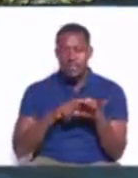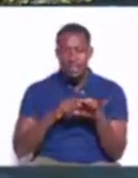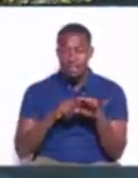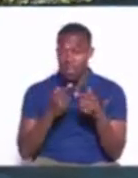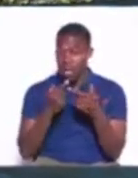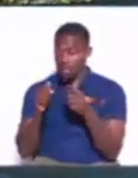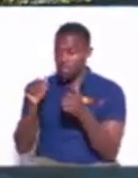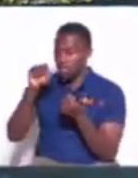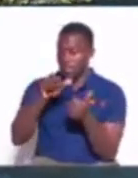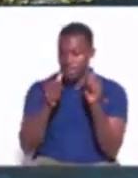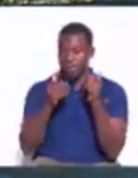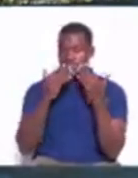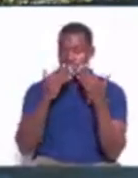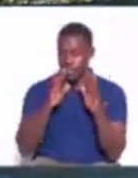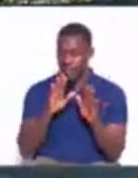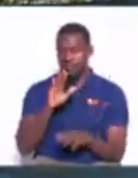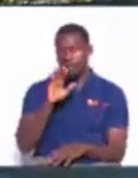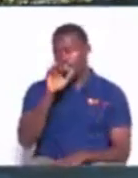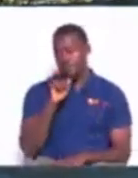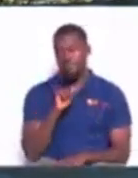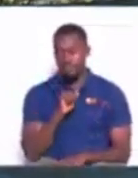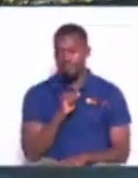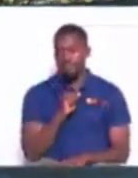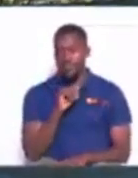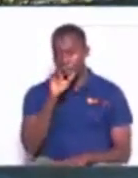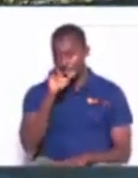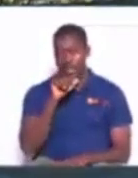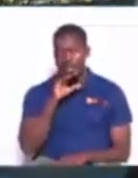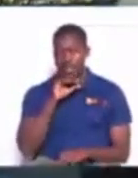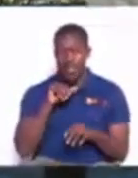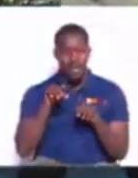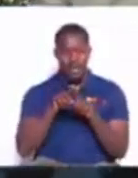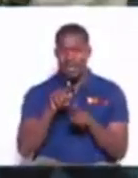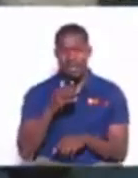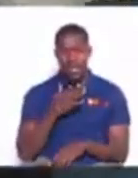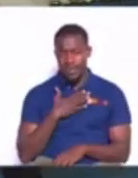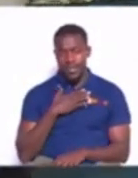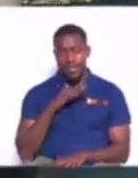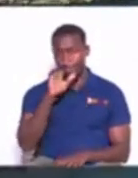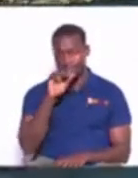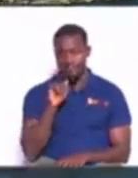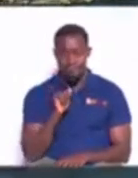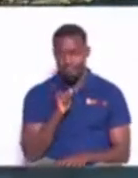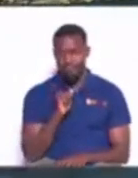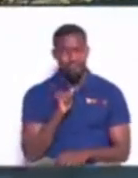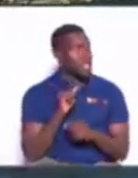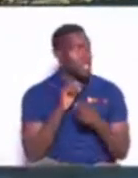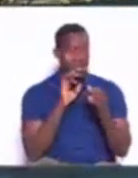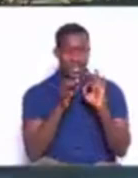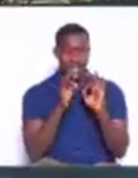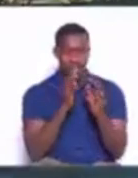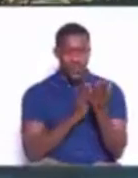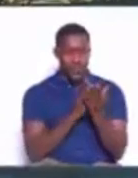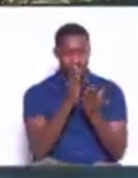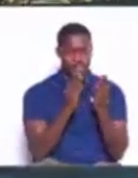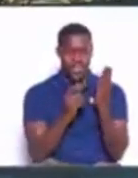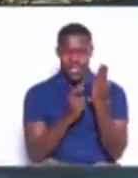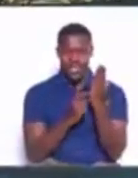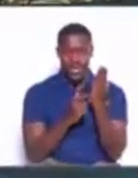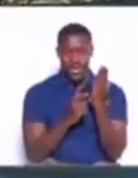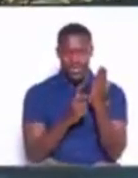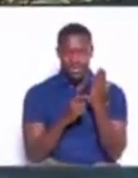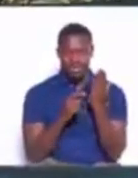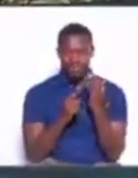you. Come, my brother, and share in Swahili. Wherever you are tonight, you just